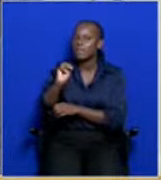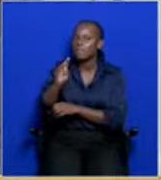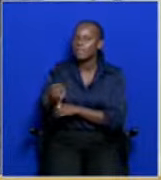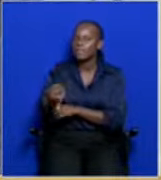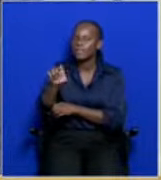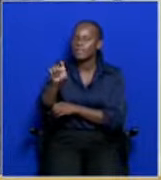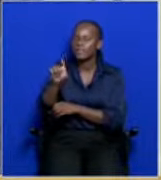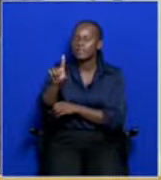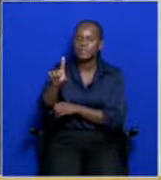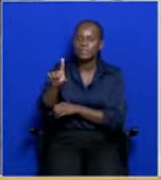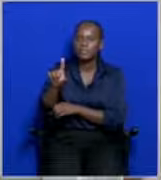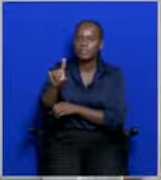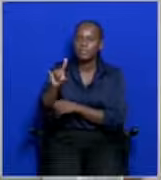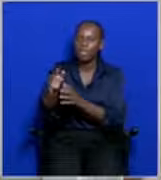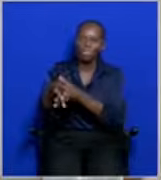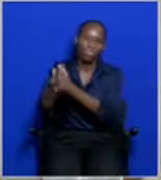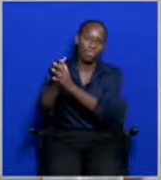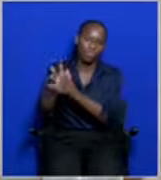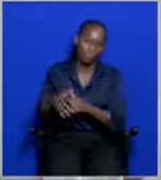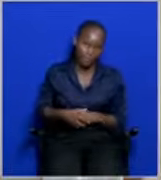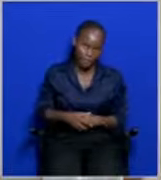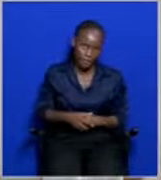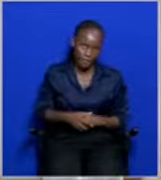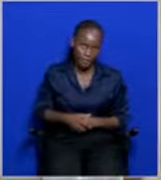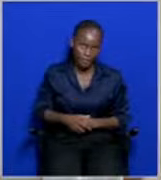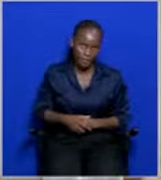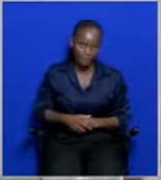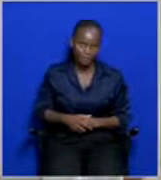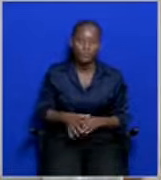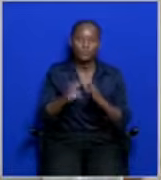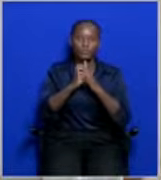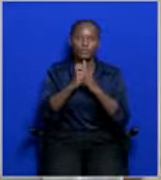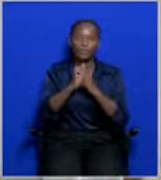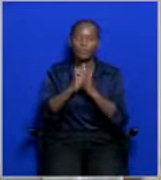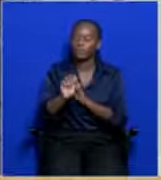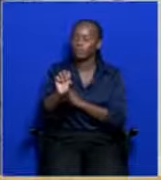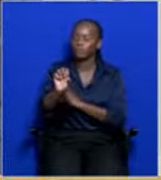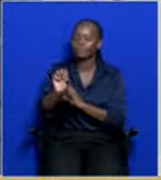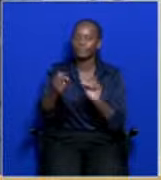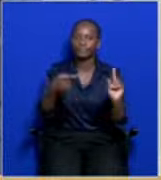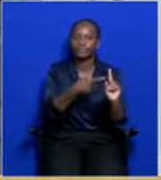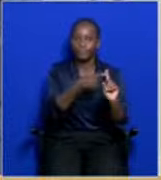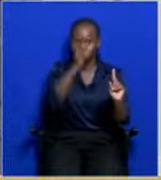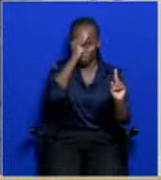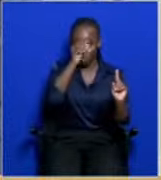stalls. Stalls can simply wake up 12 o'clock midnight